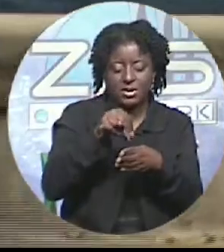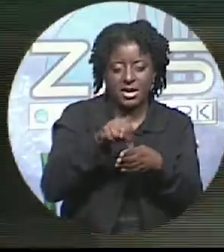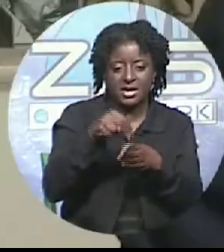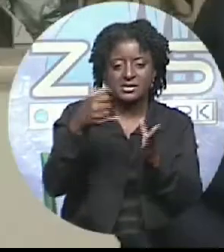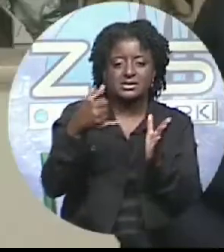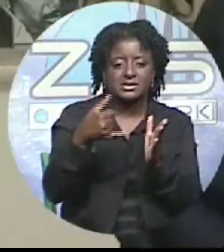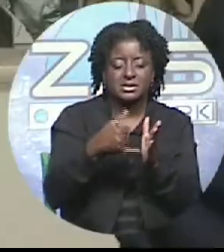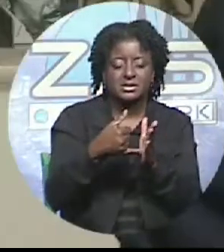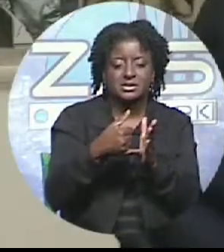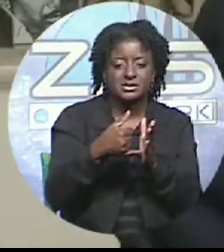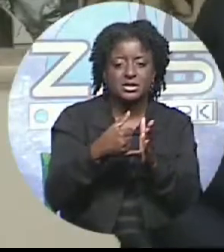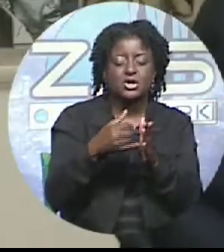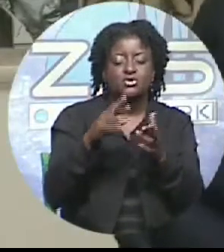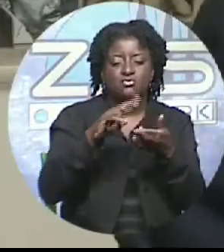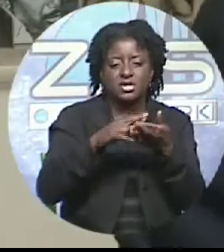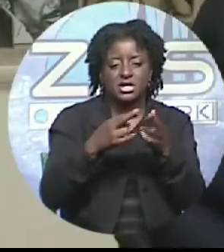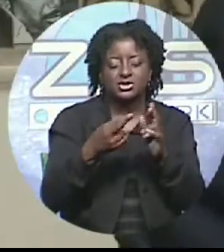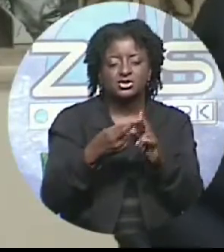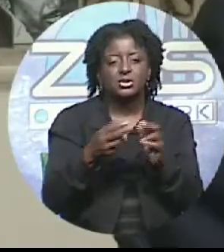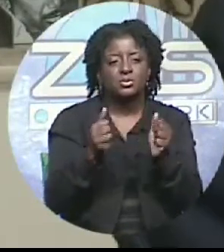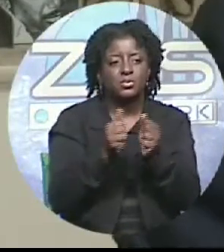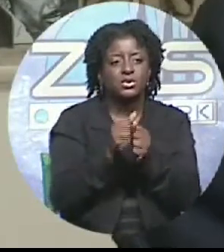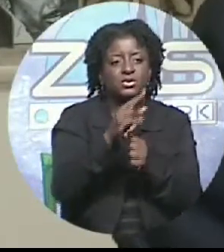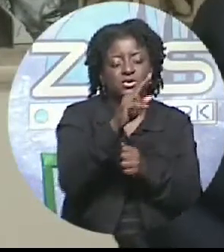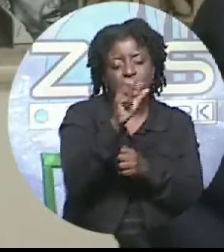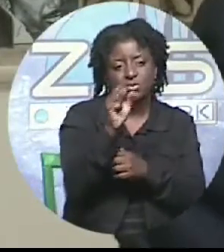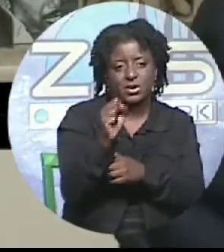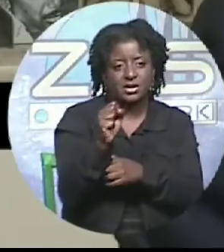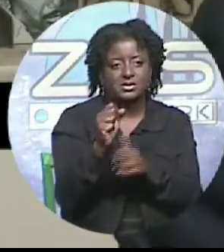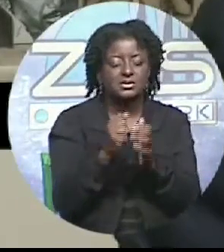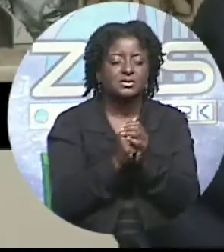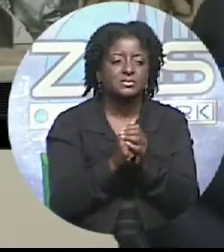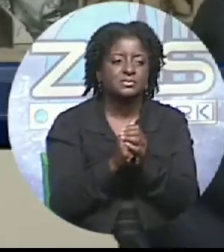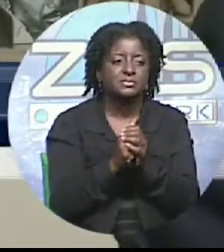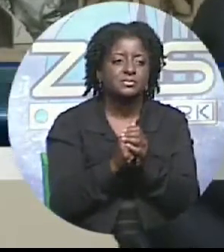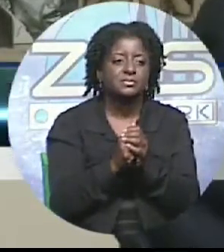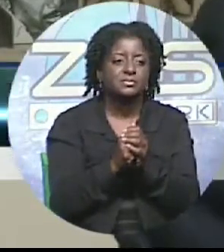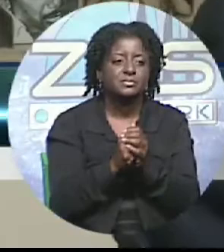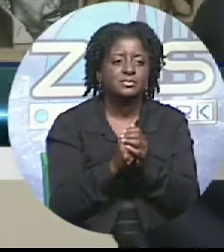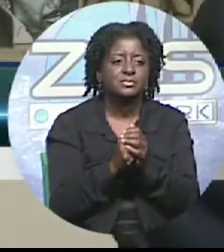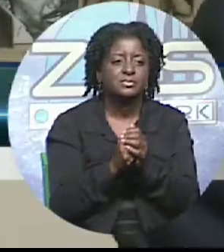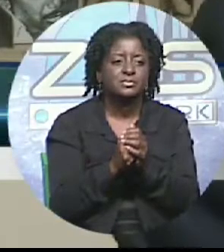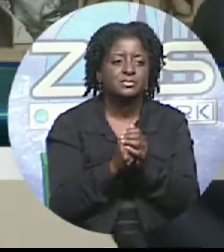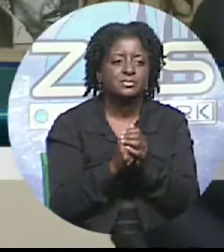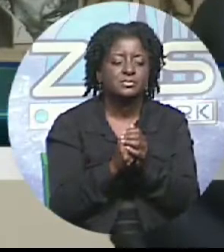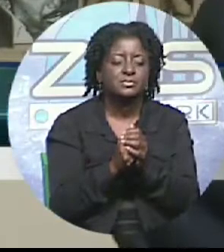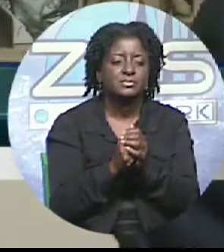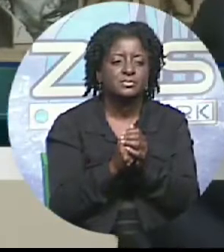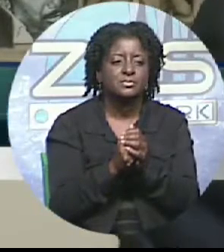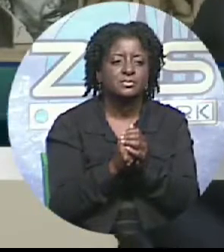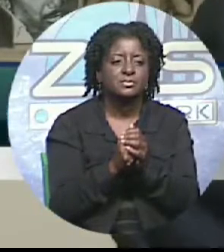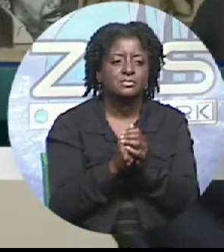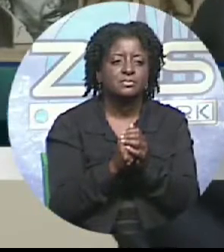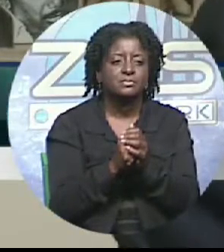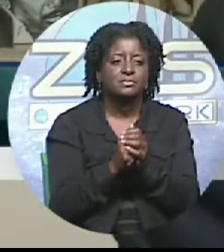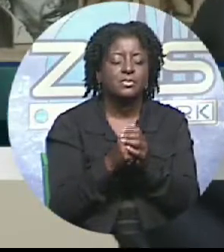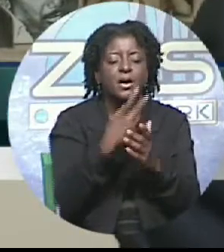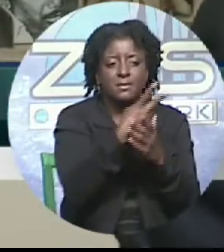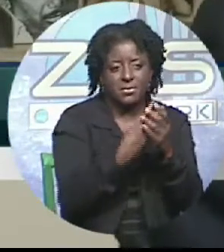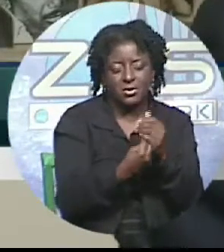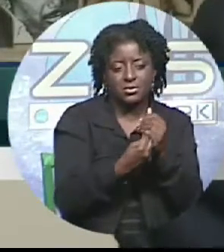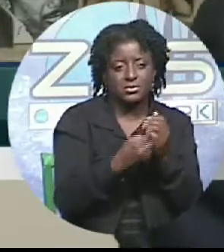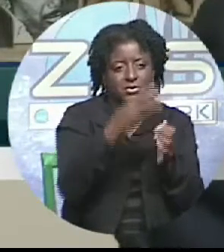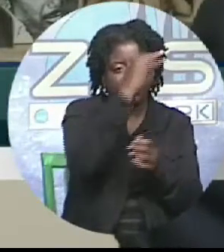United States. We are happy with this new momentum. Both the Minister of Foreign Affairs of Cuba and the Secretary of